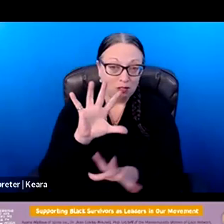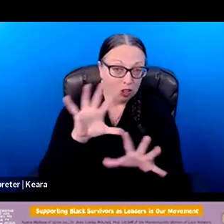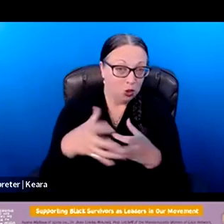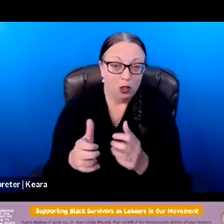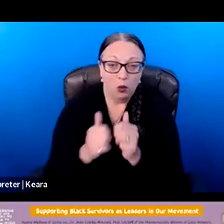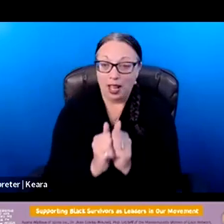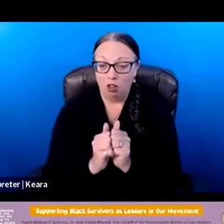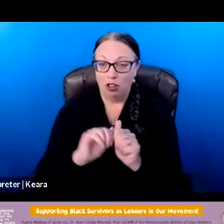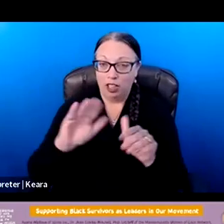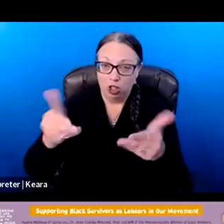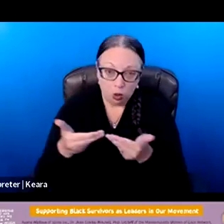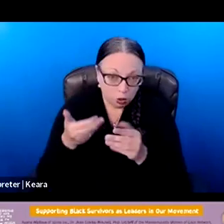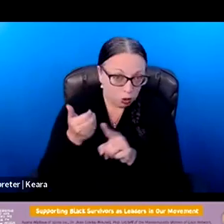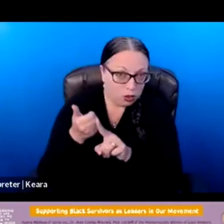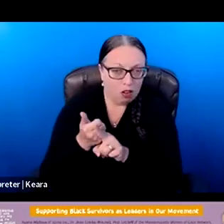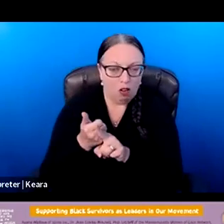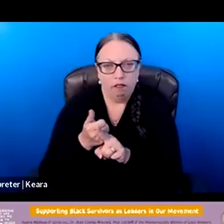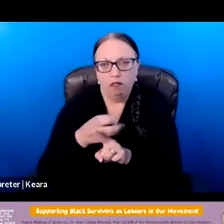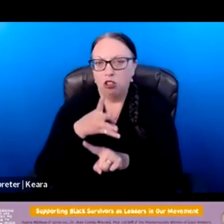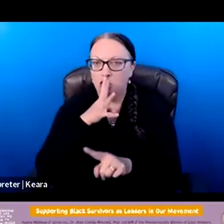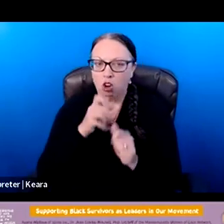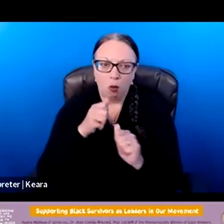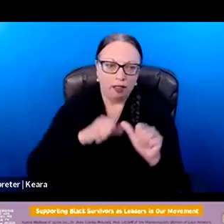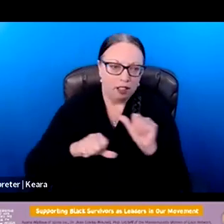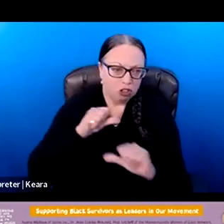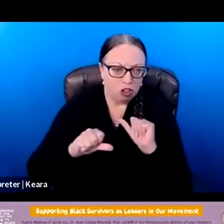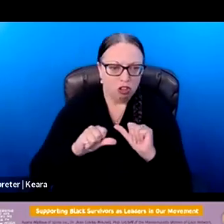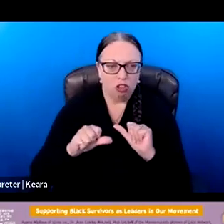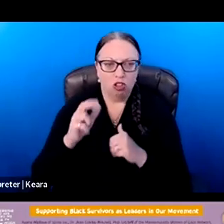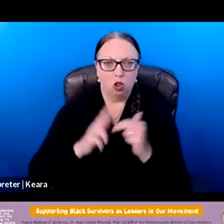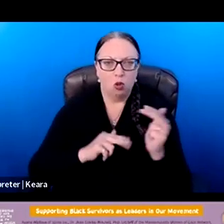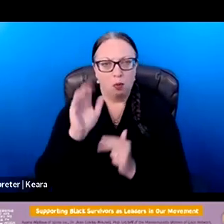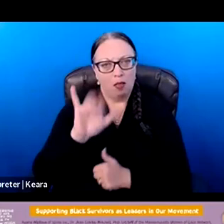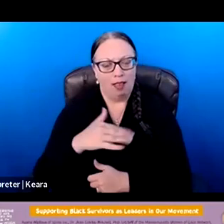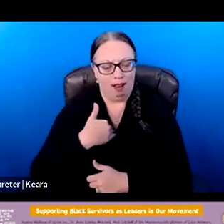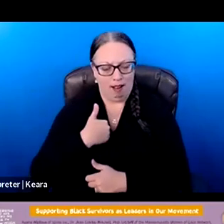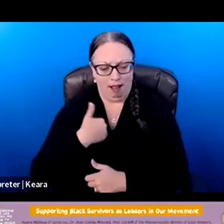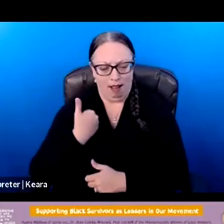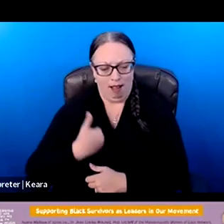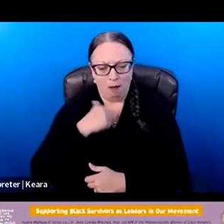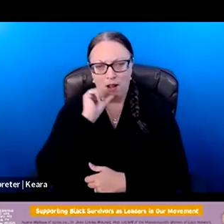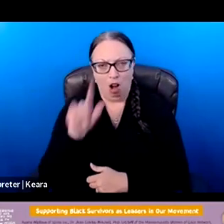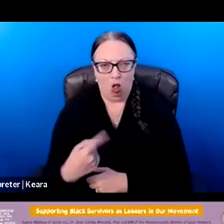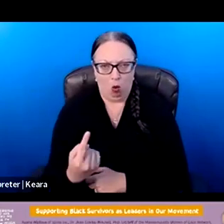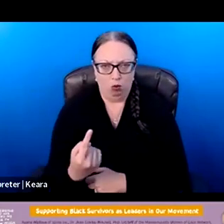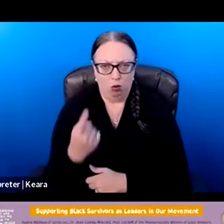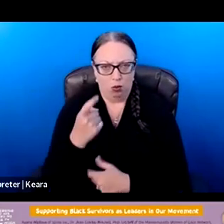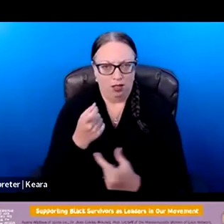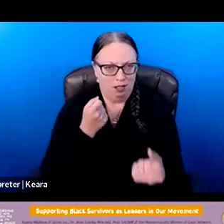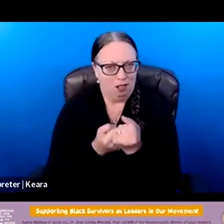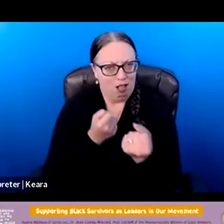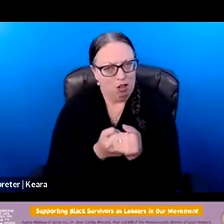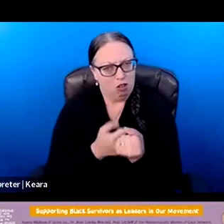other so that, you know, you build that kind of, I'm not alone. We need a solidarity to not feel like